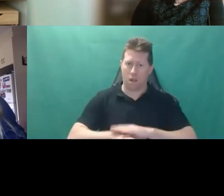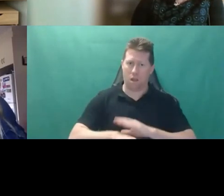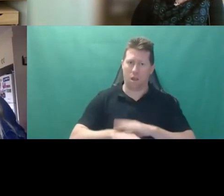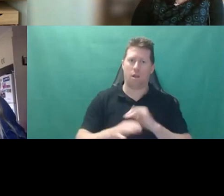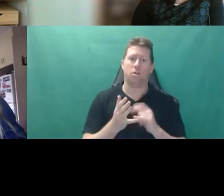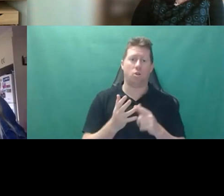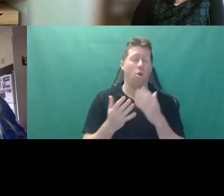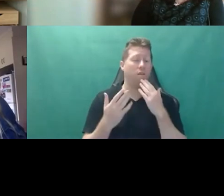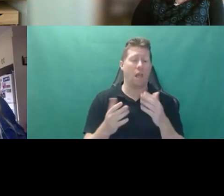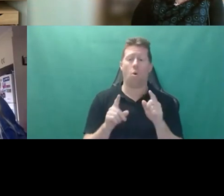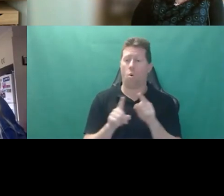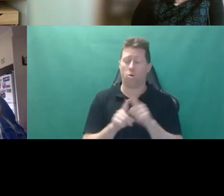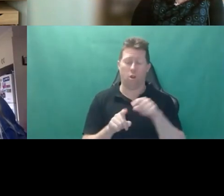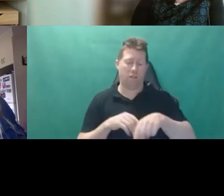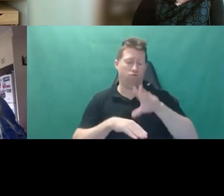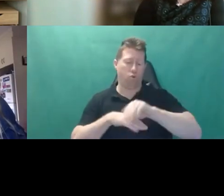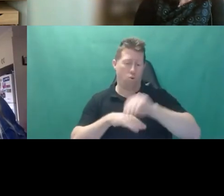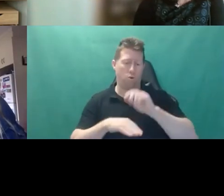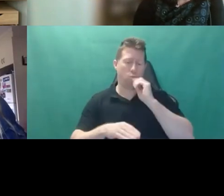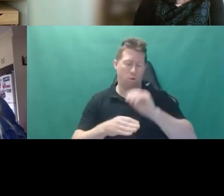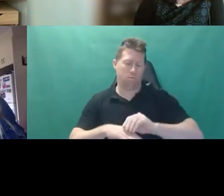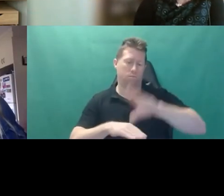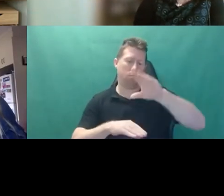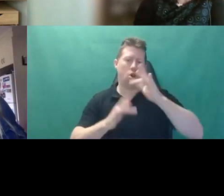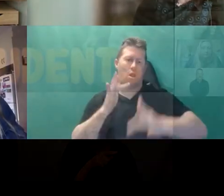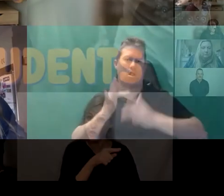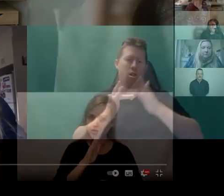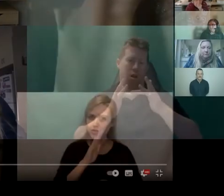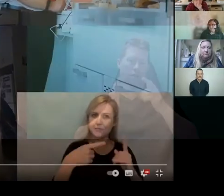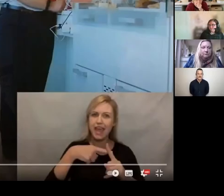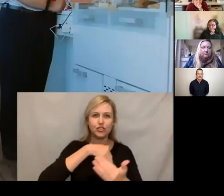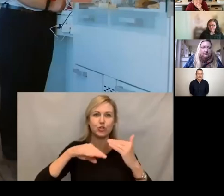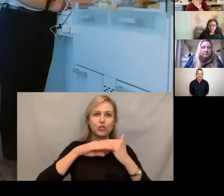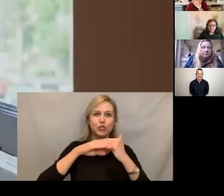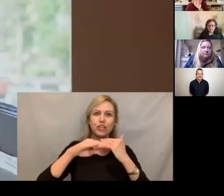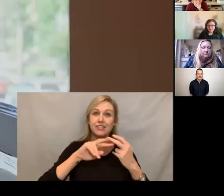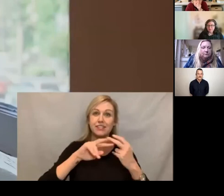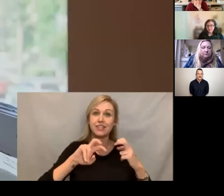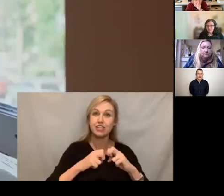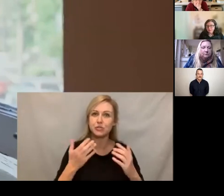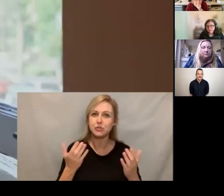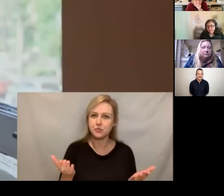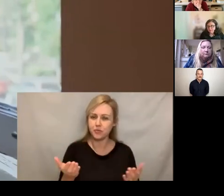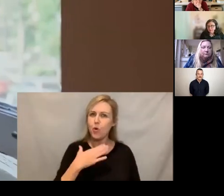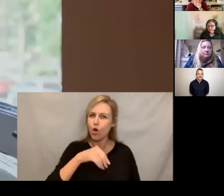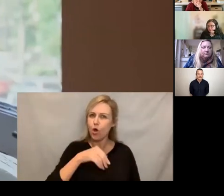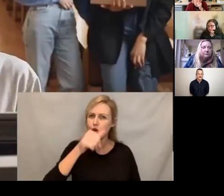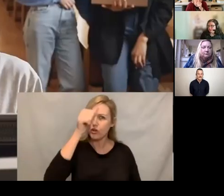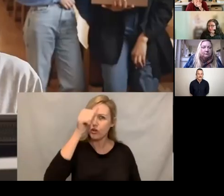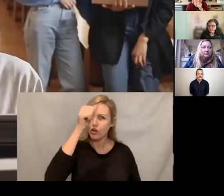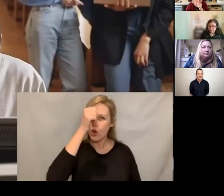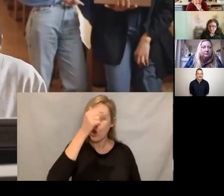don't forget that this will also be online, um, available on the TASA website. issues? Want to find out how studying